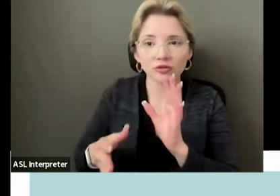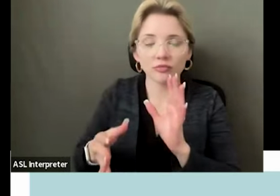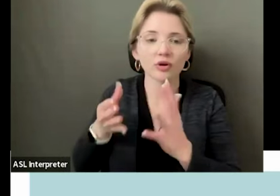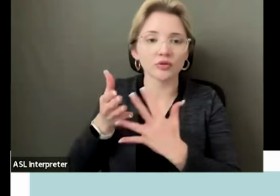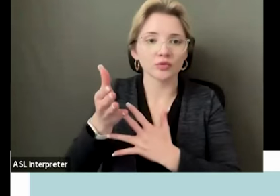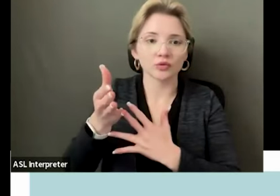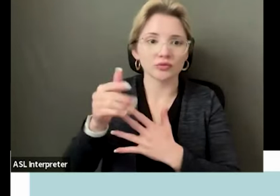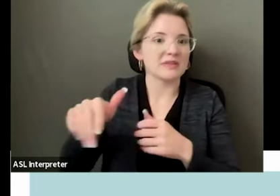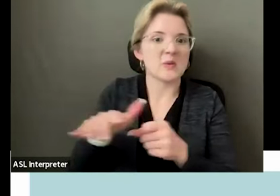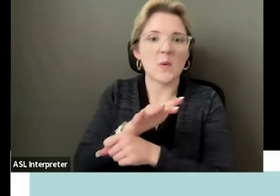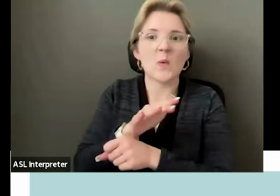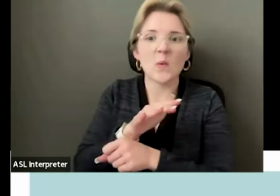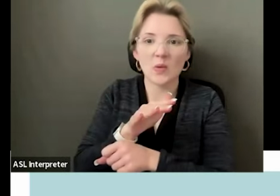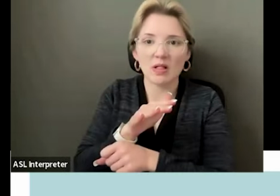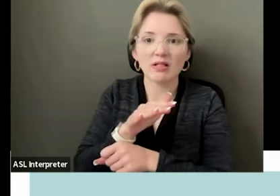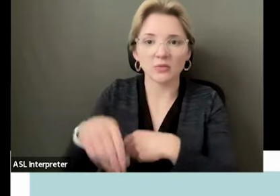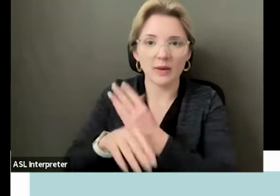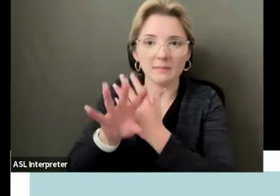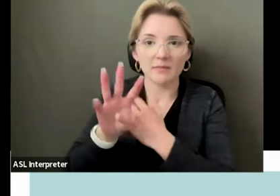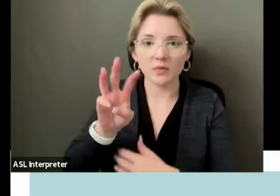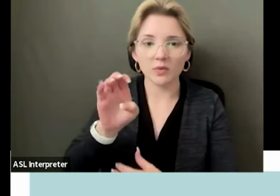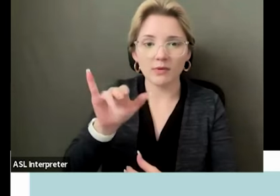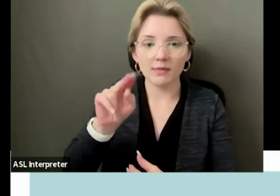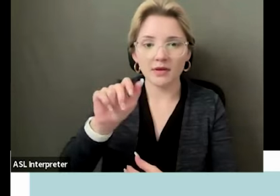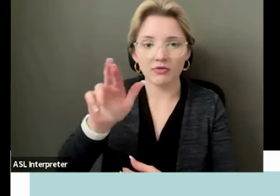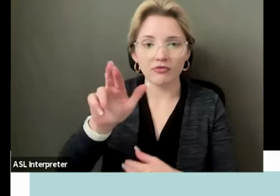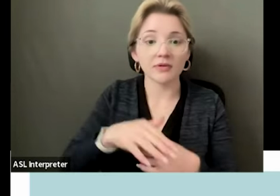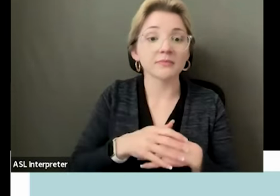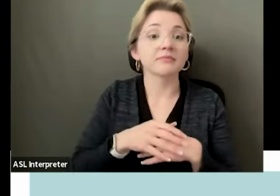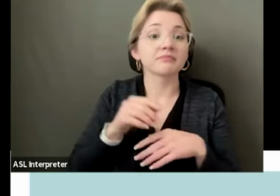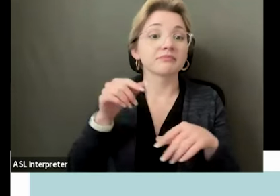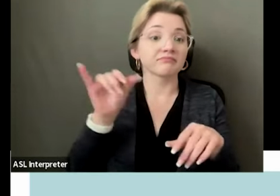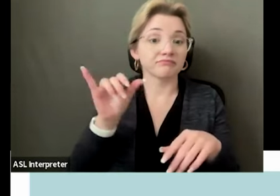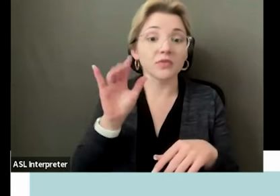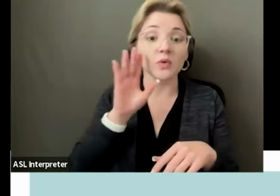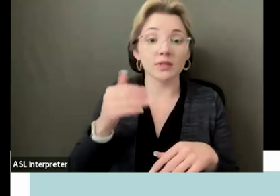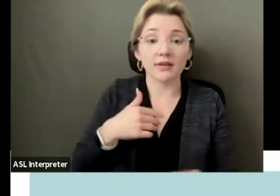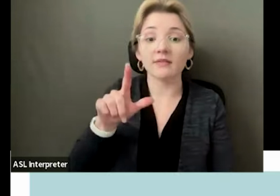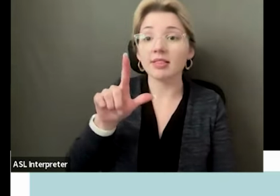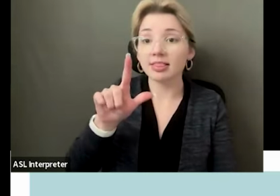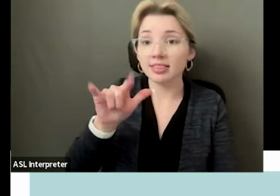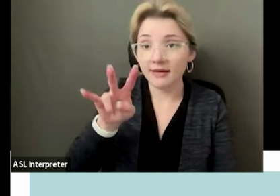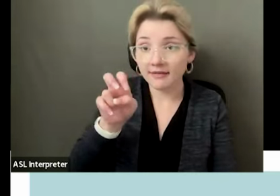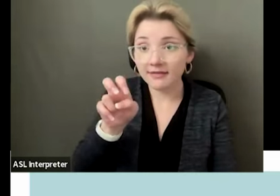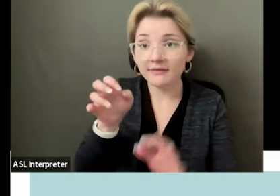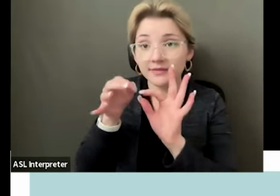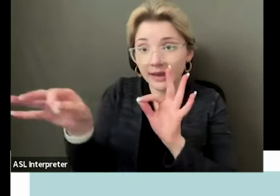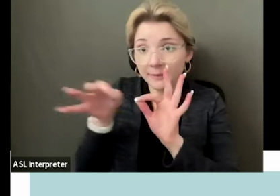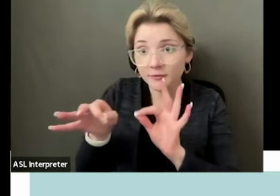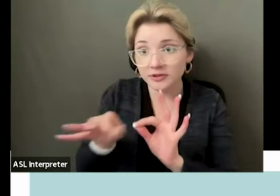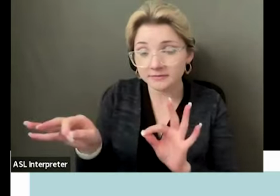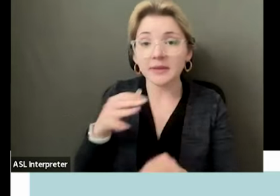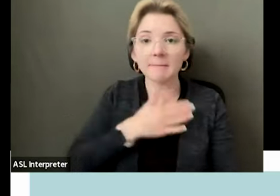screen. Additionally, today's webinar features live closed captioning. To engage, please click on the CC button on